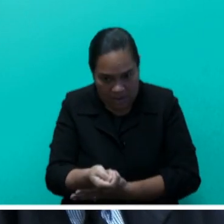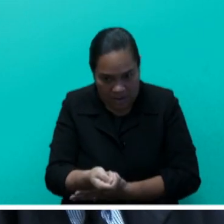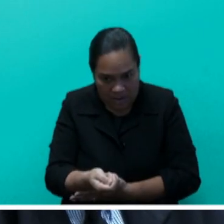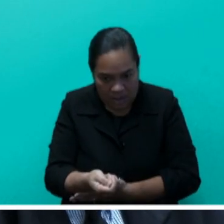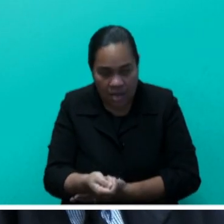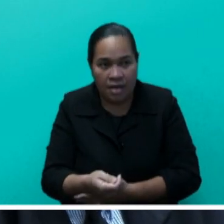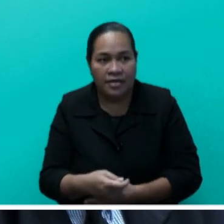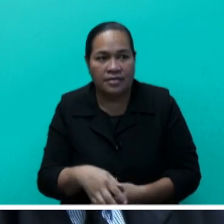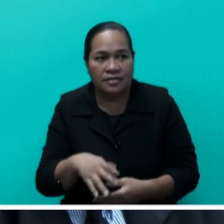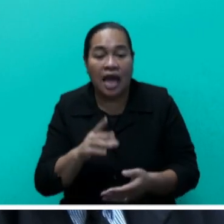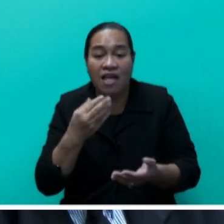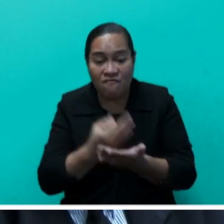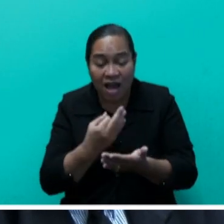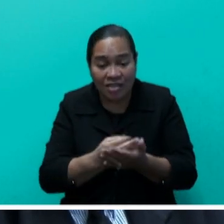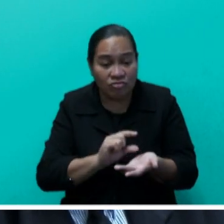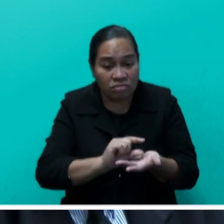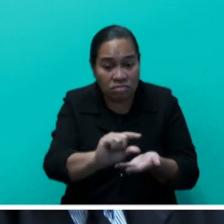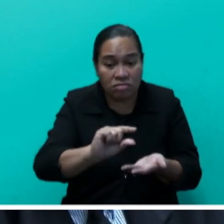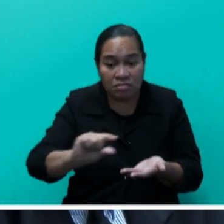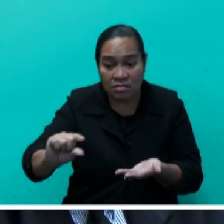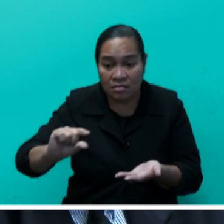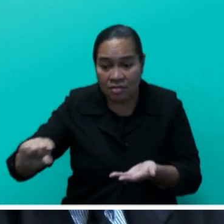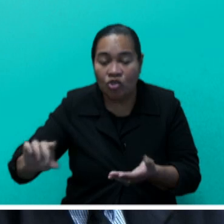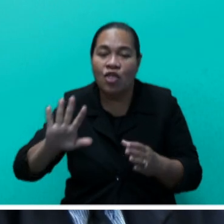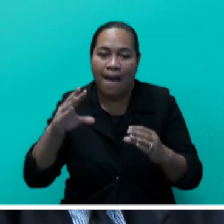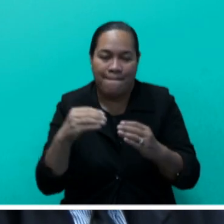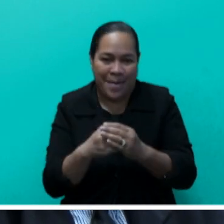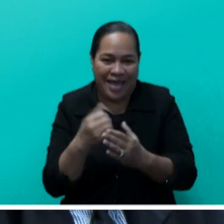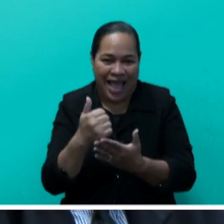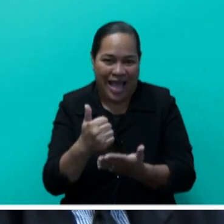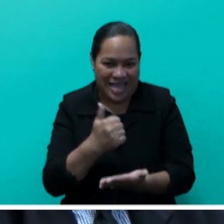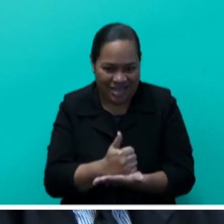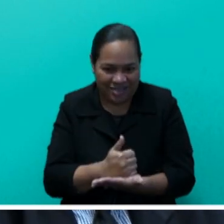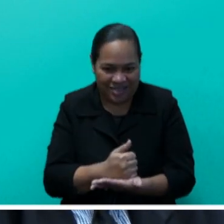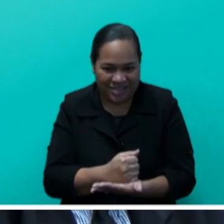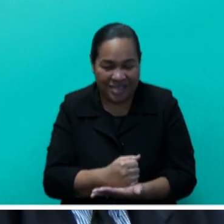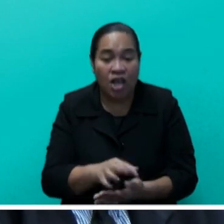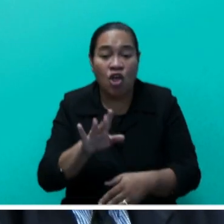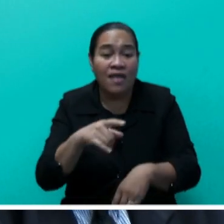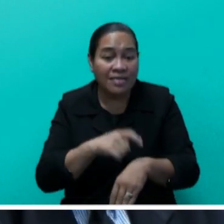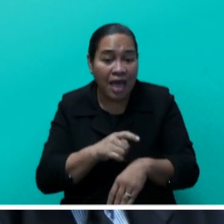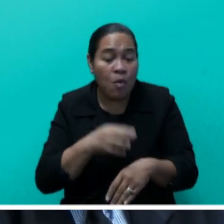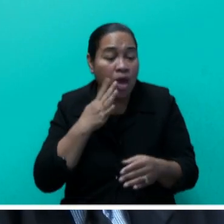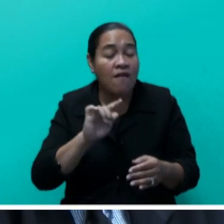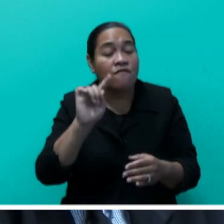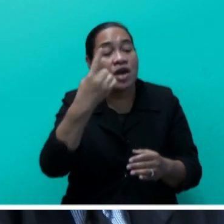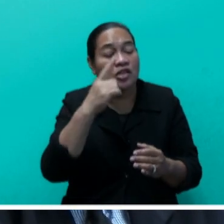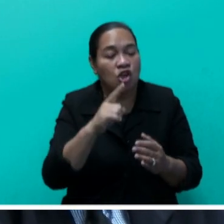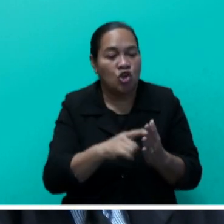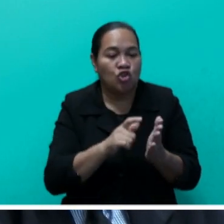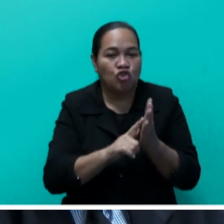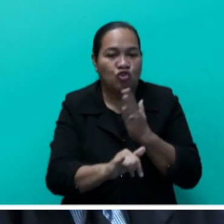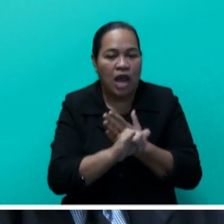funds disbursed to their respective bank accounts during the period 1st July